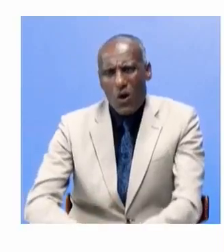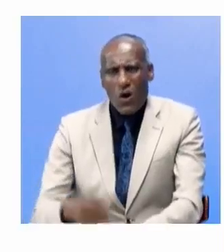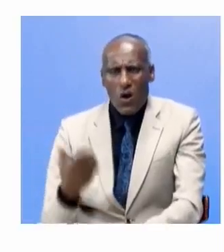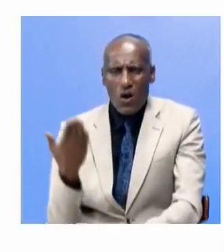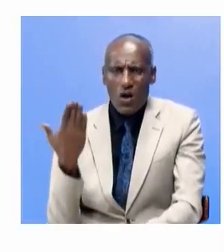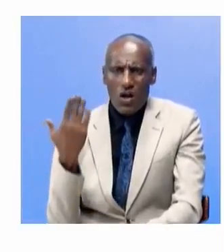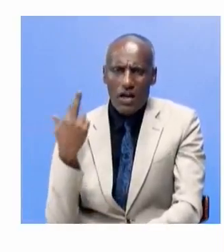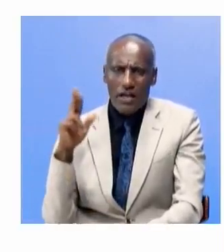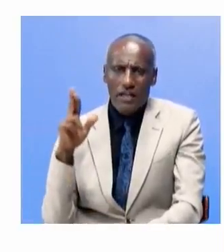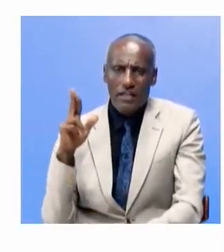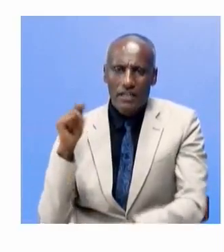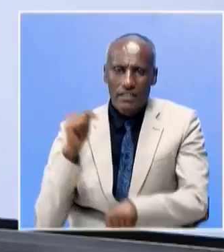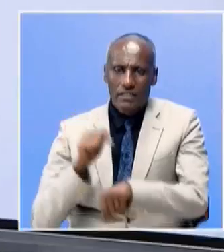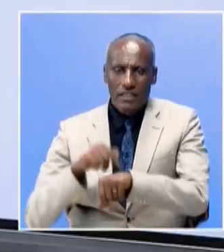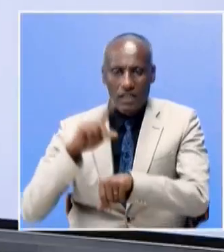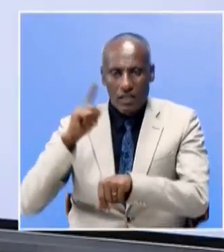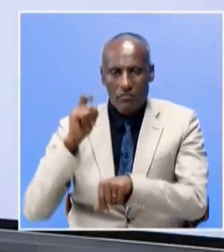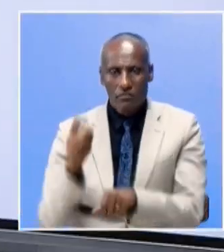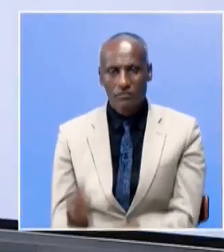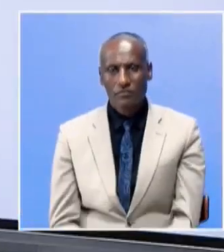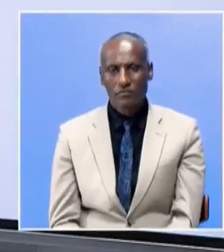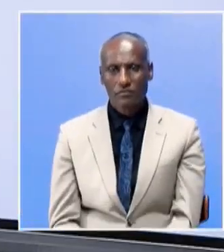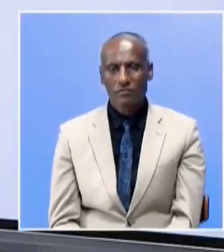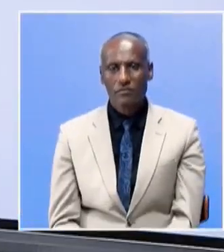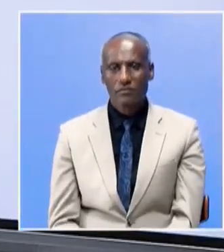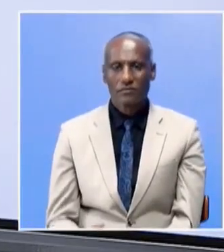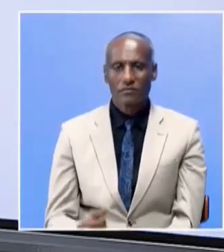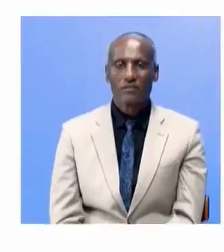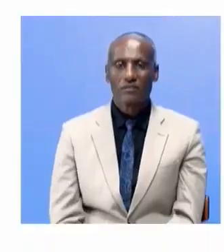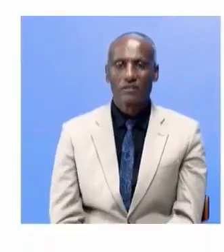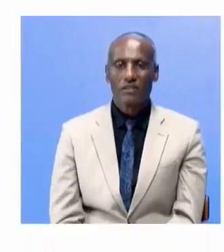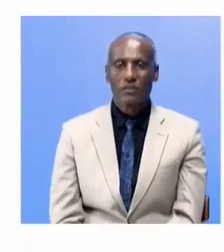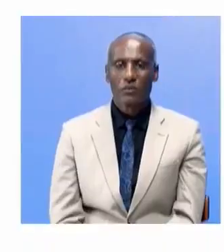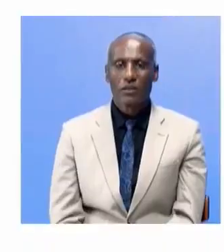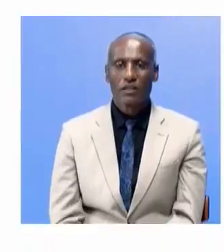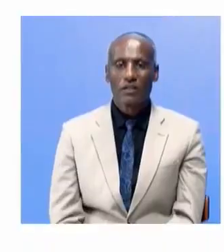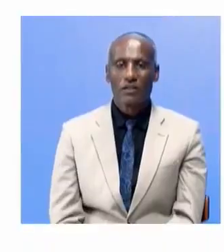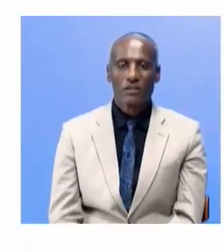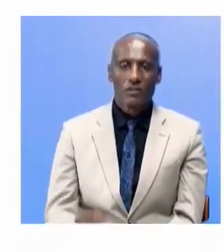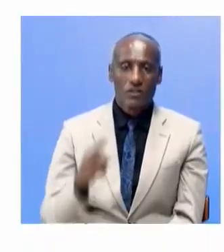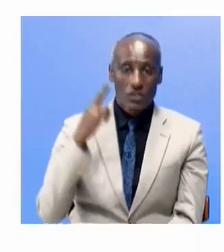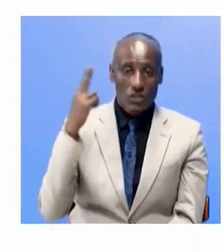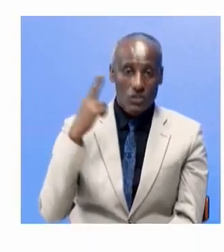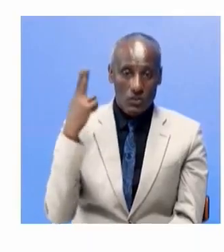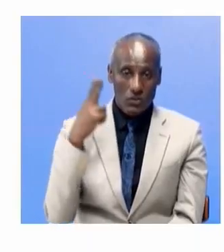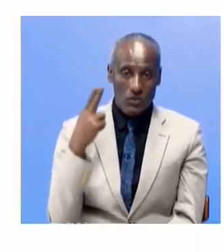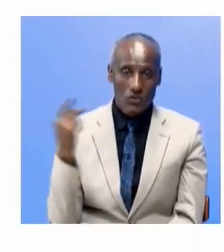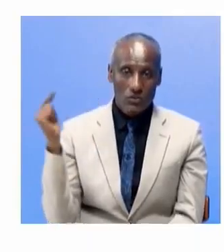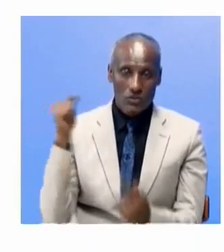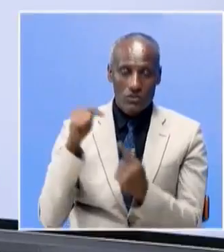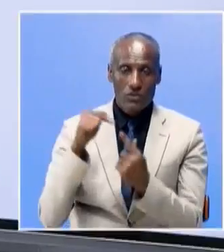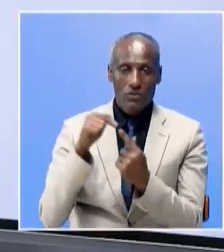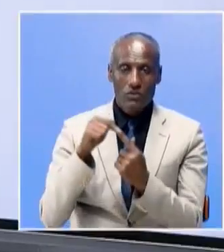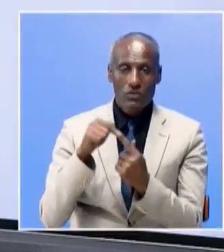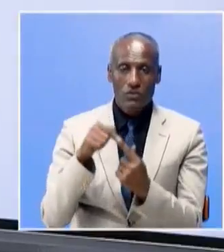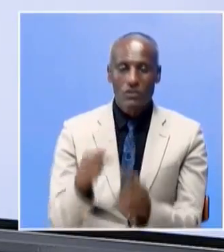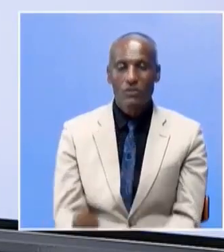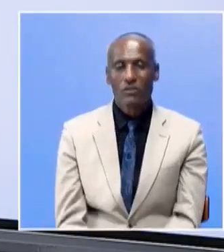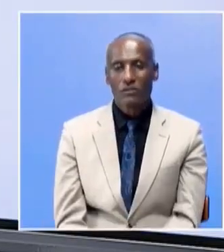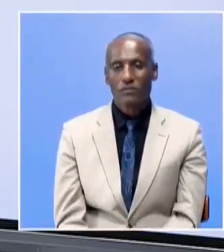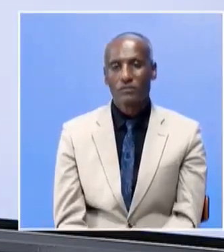Did we here? Did we use to? Did we used